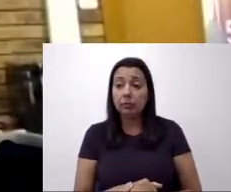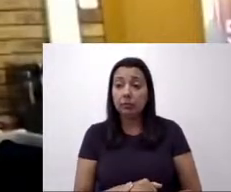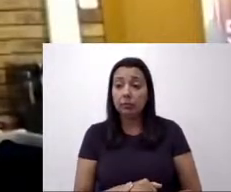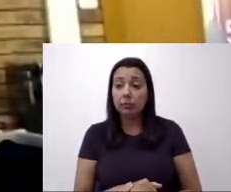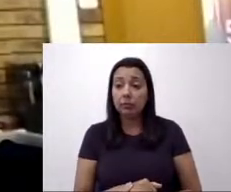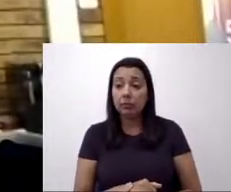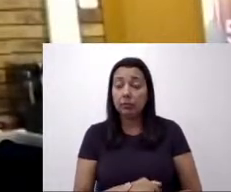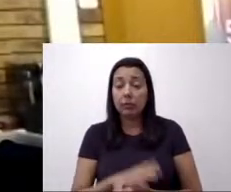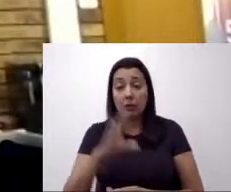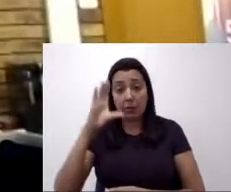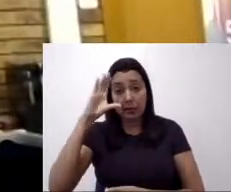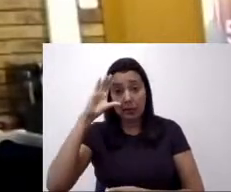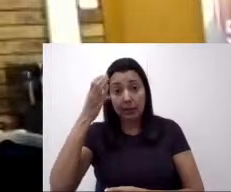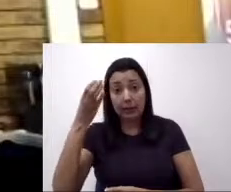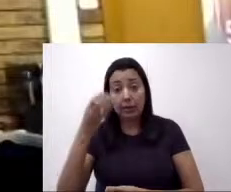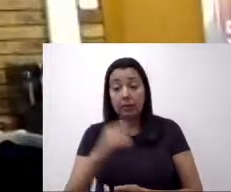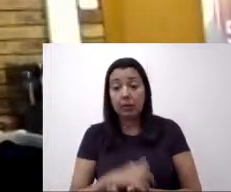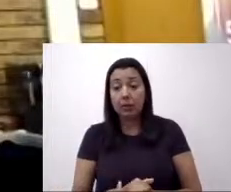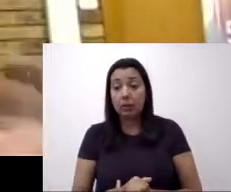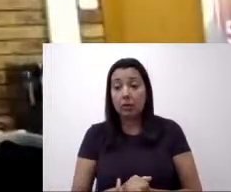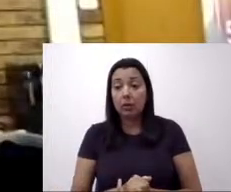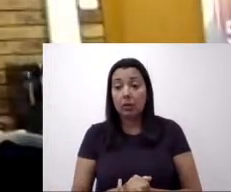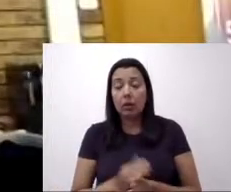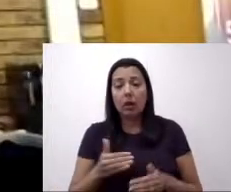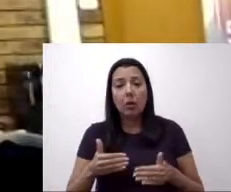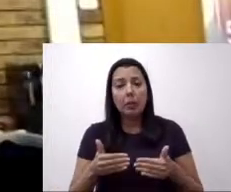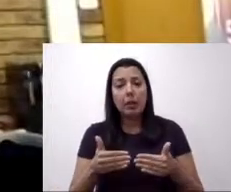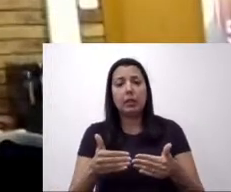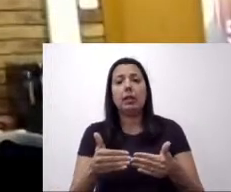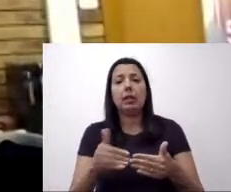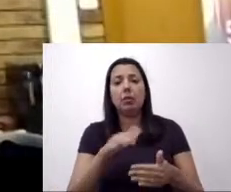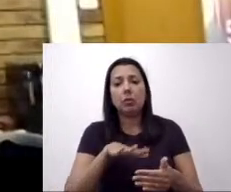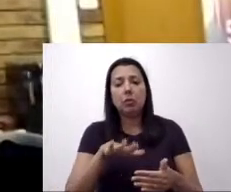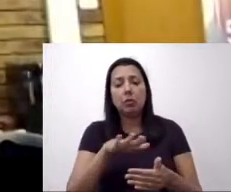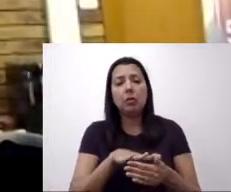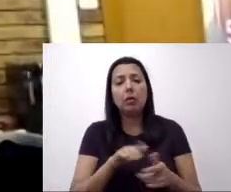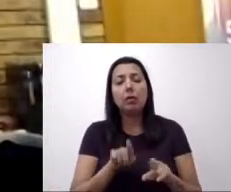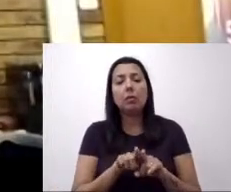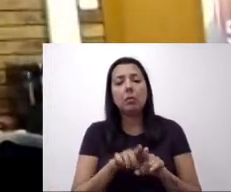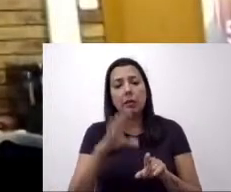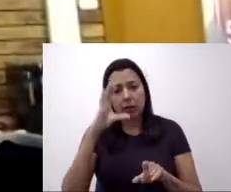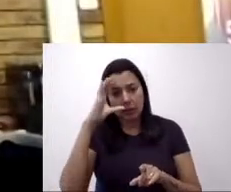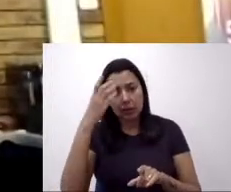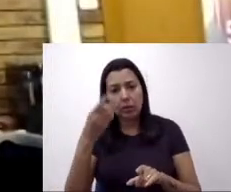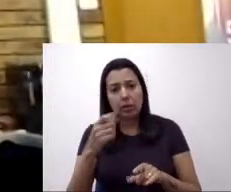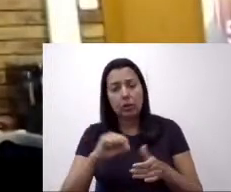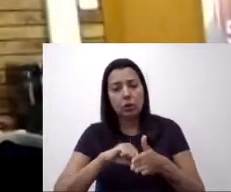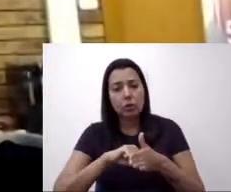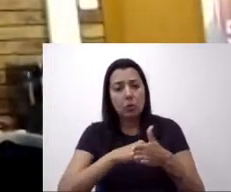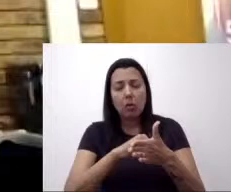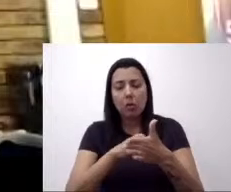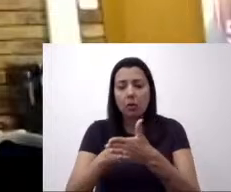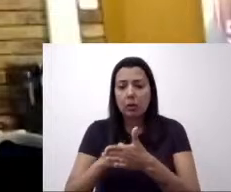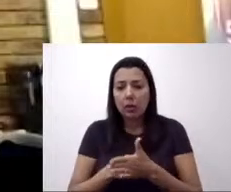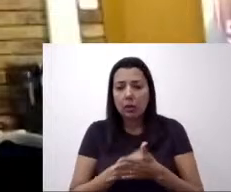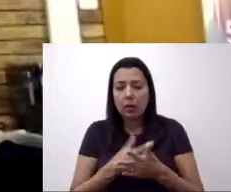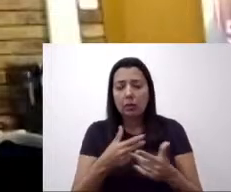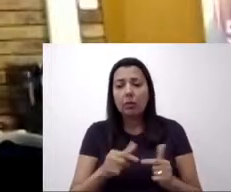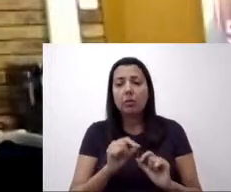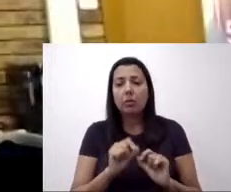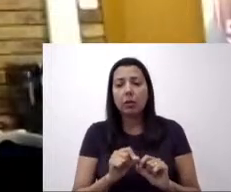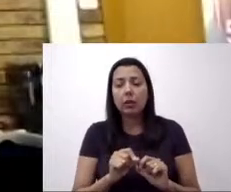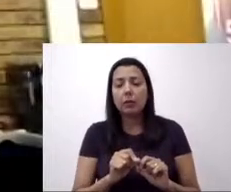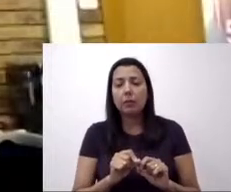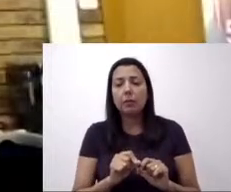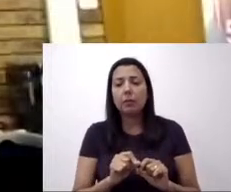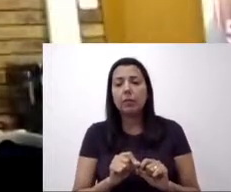the Ministry of Environment decide to frozen the shale gas and the license and to